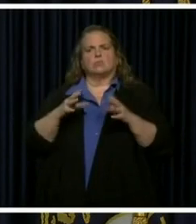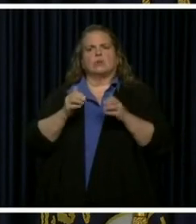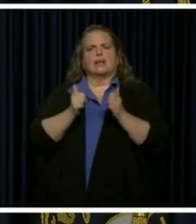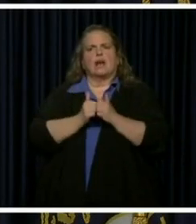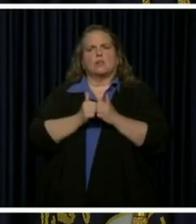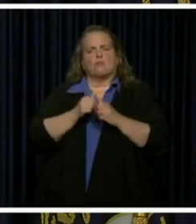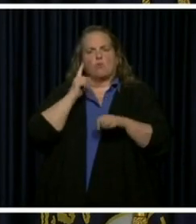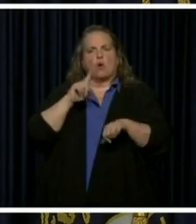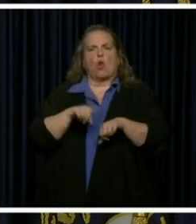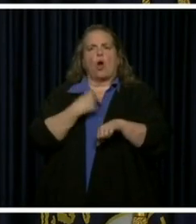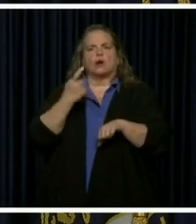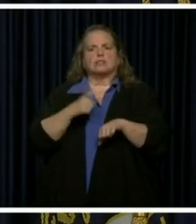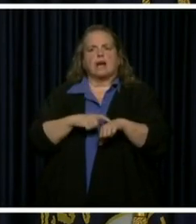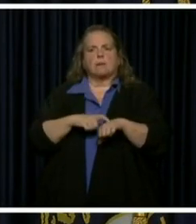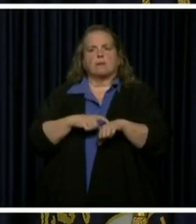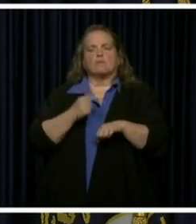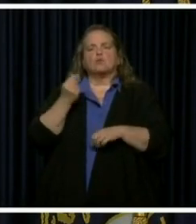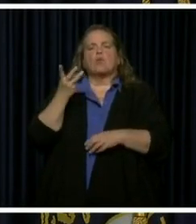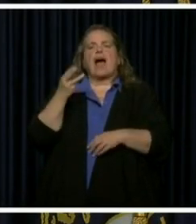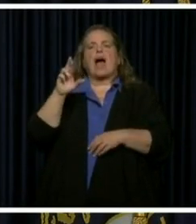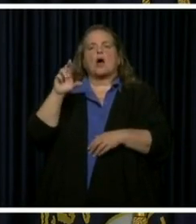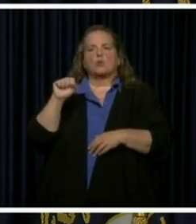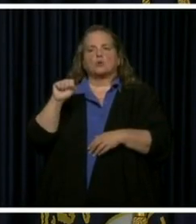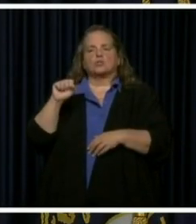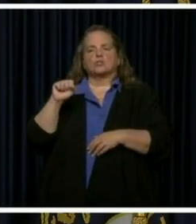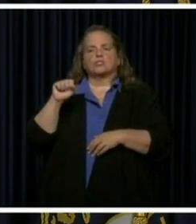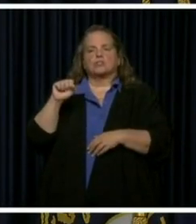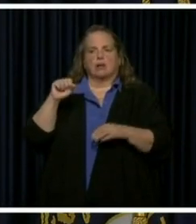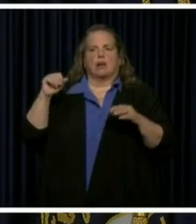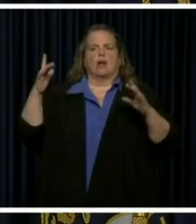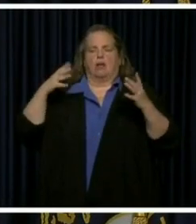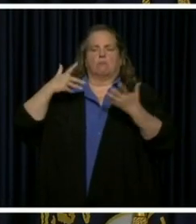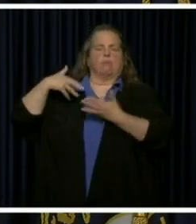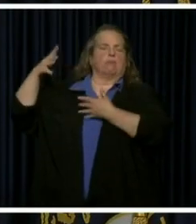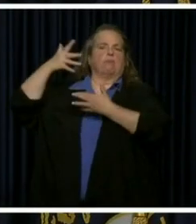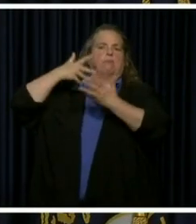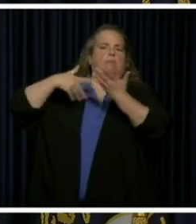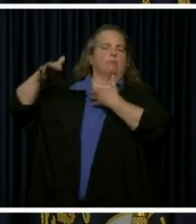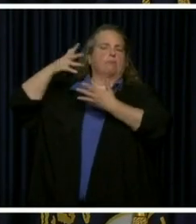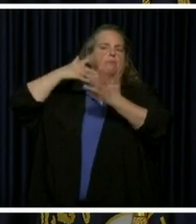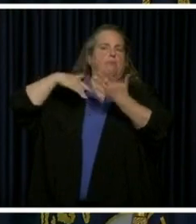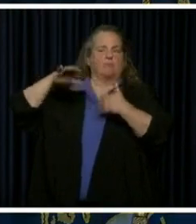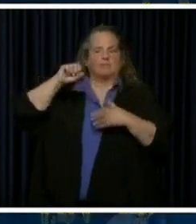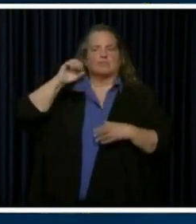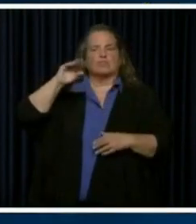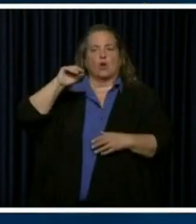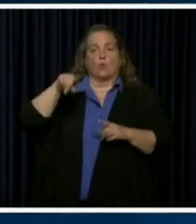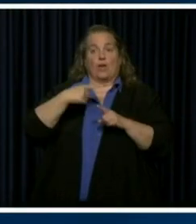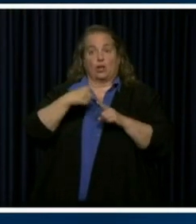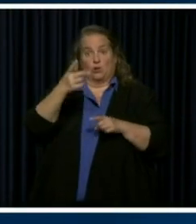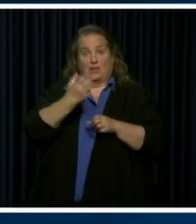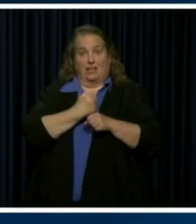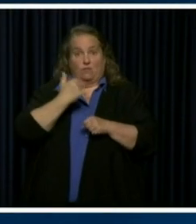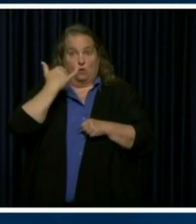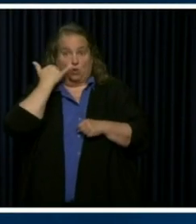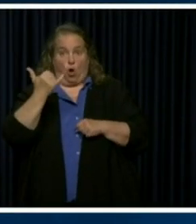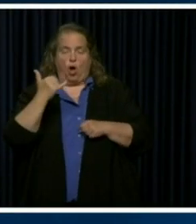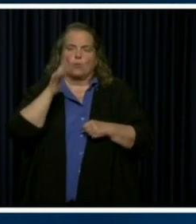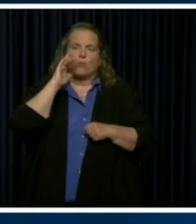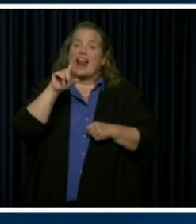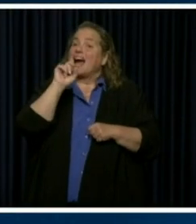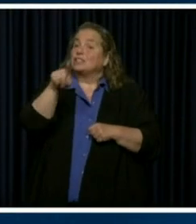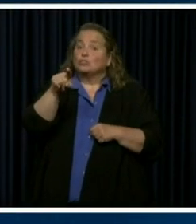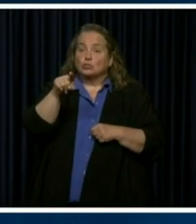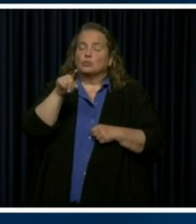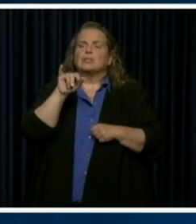close proximity for a couple of hours. And so when people get the call that they were in contact, what they're going to